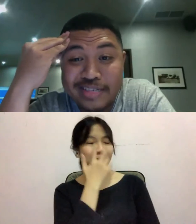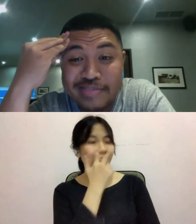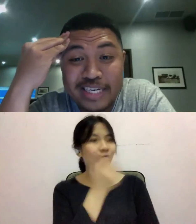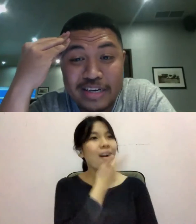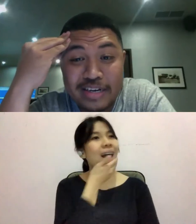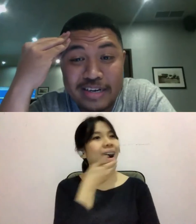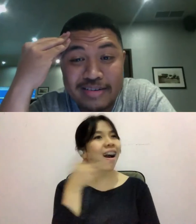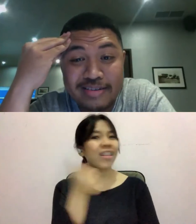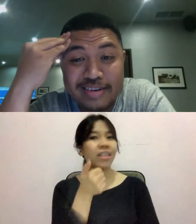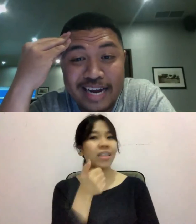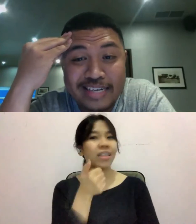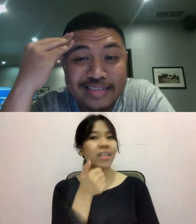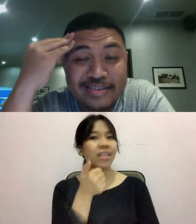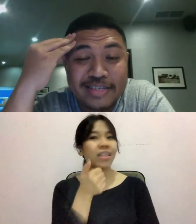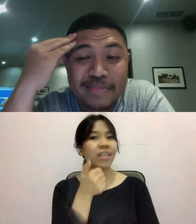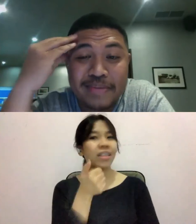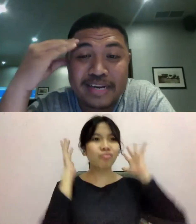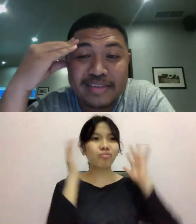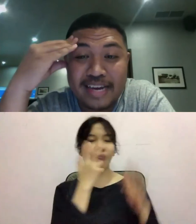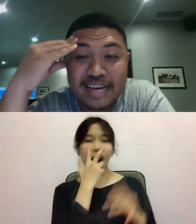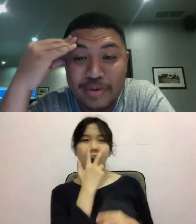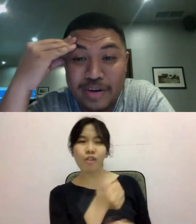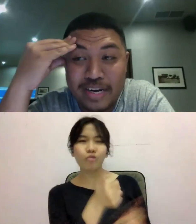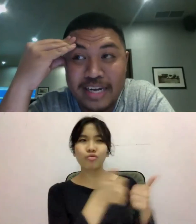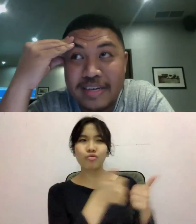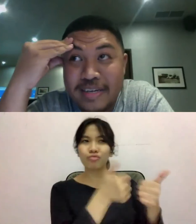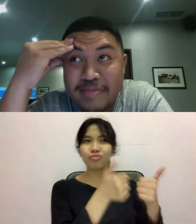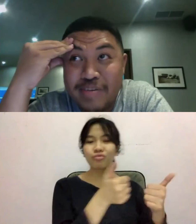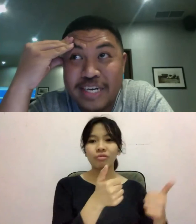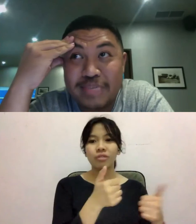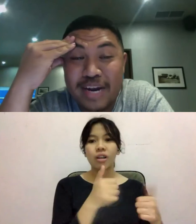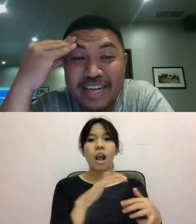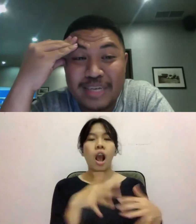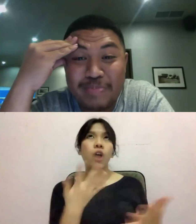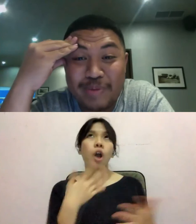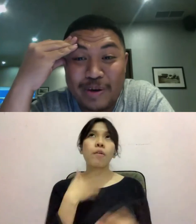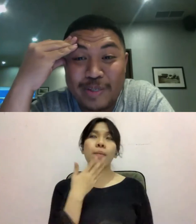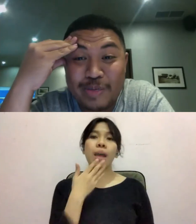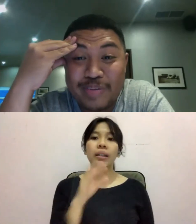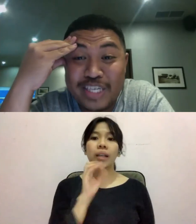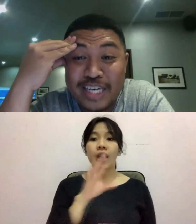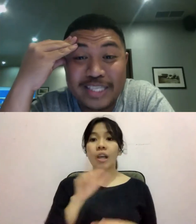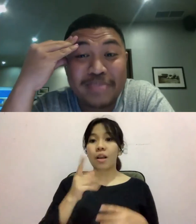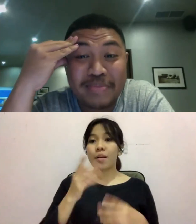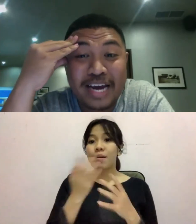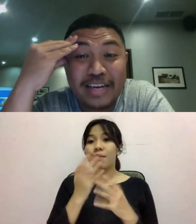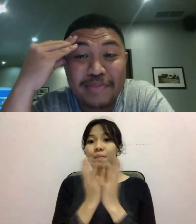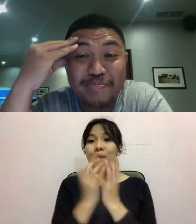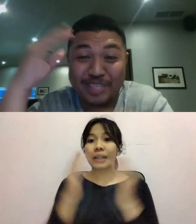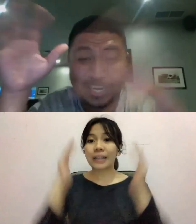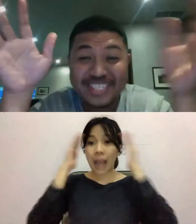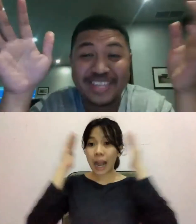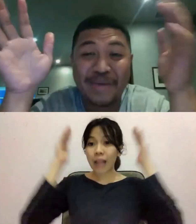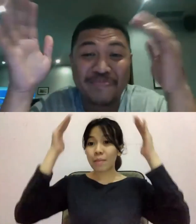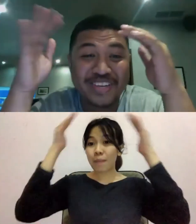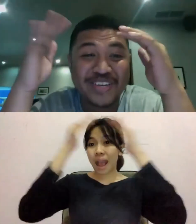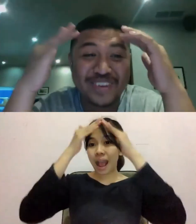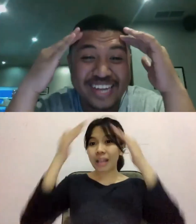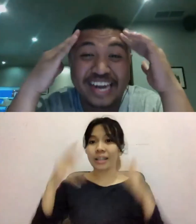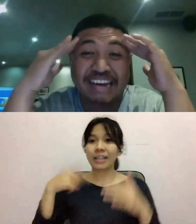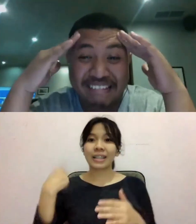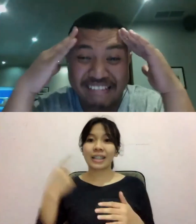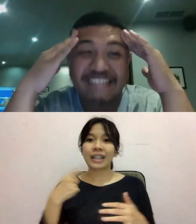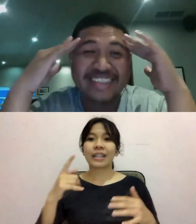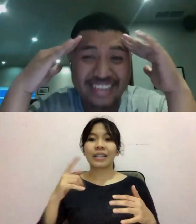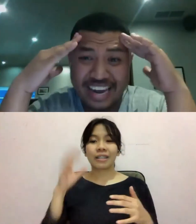is really nice, you know, something like that. Or like, because Makassar people loves to be massaged, sometimes I massage them, you know, in the